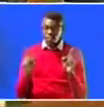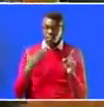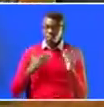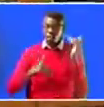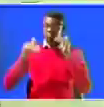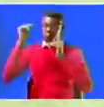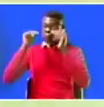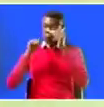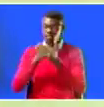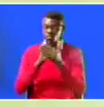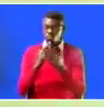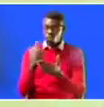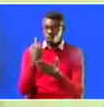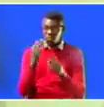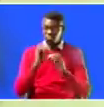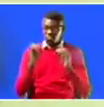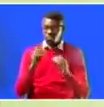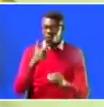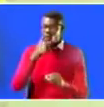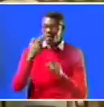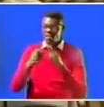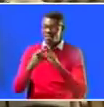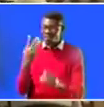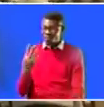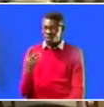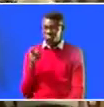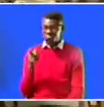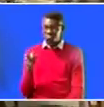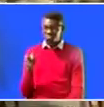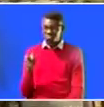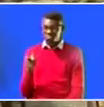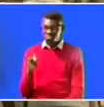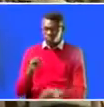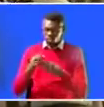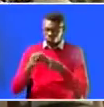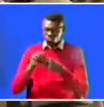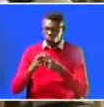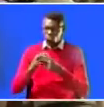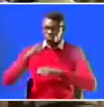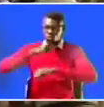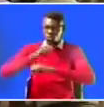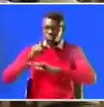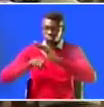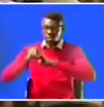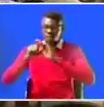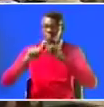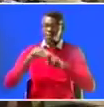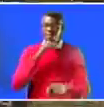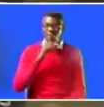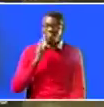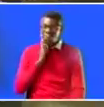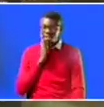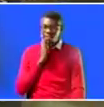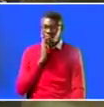adults involved. 4.5-year-old Mason is just about to enroll into school, but his parents are not